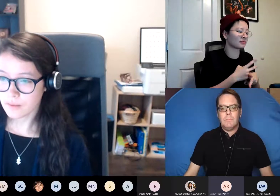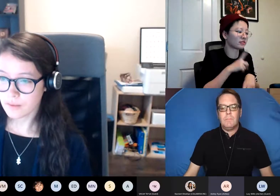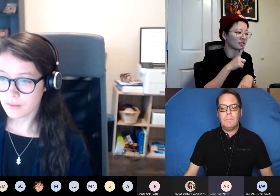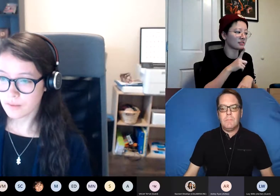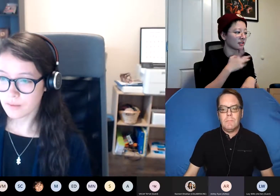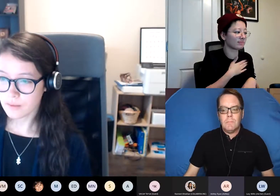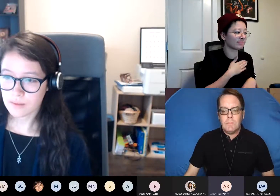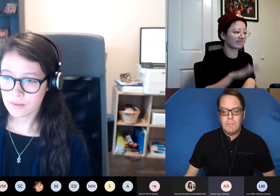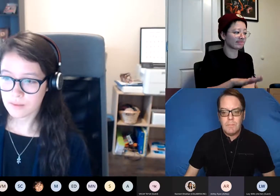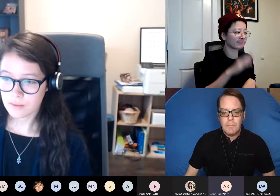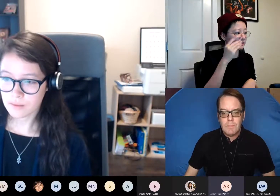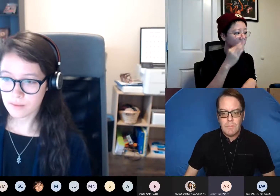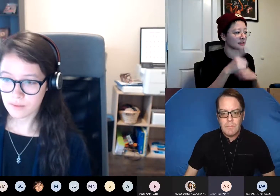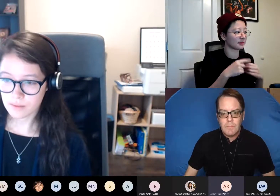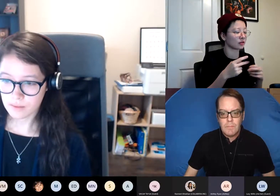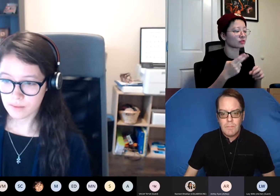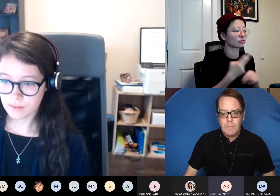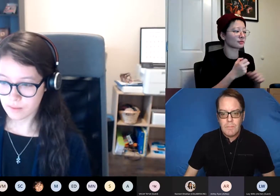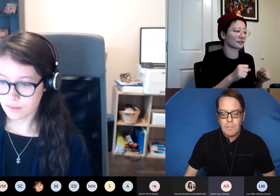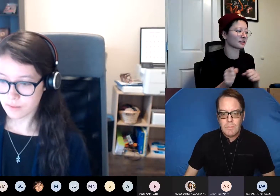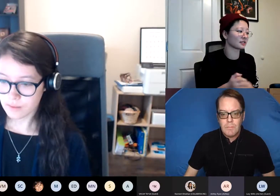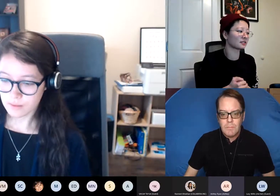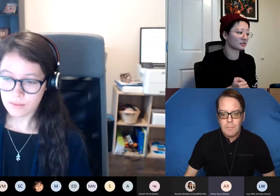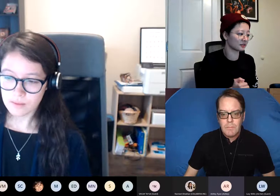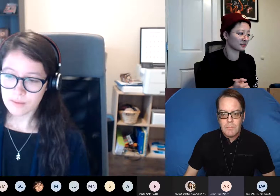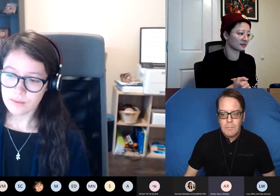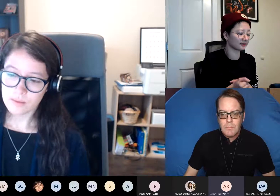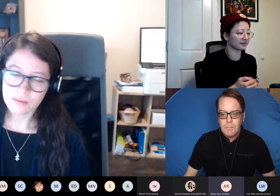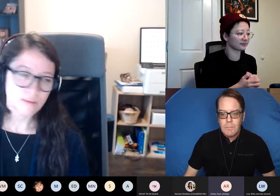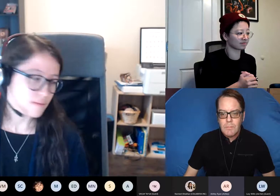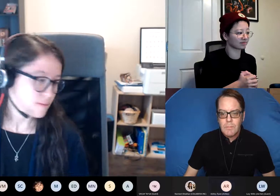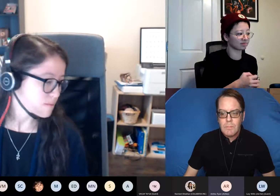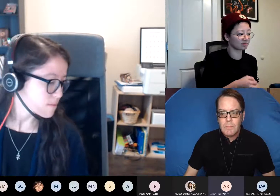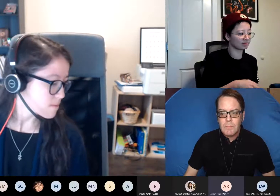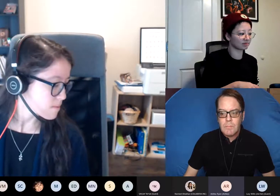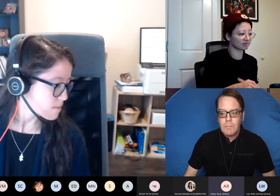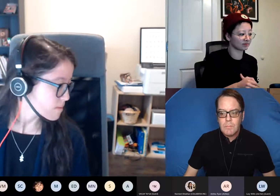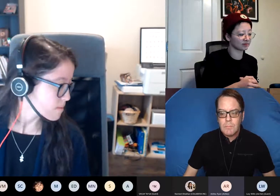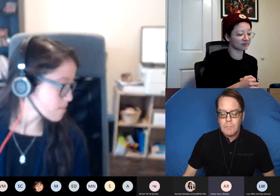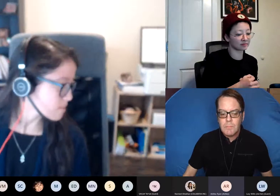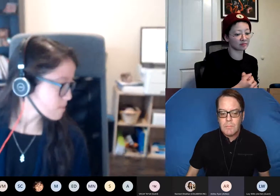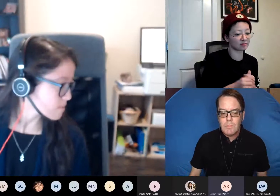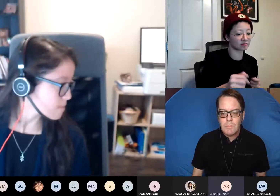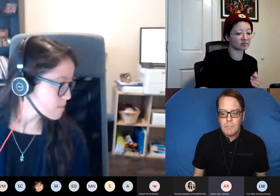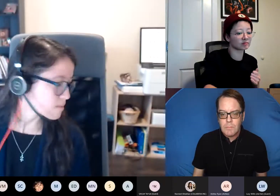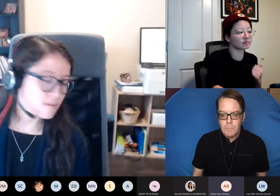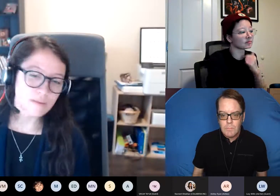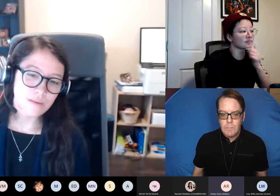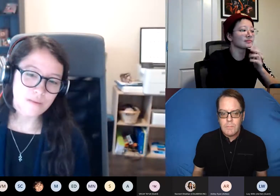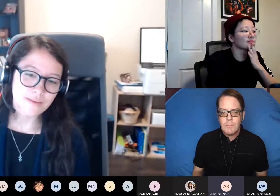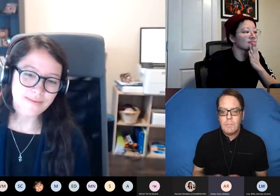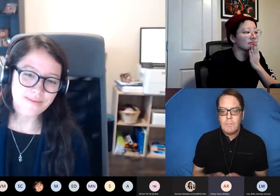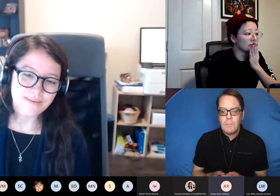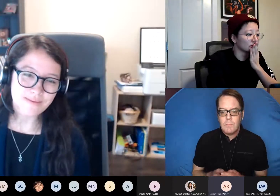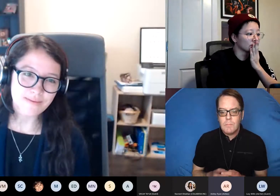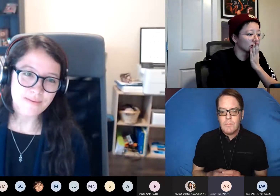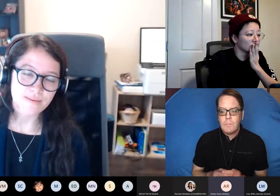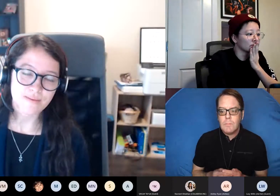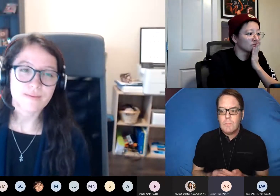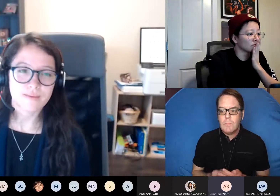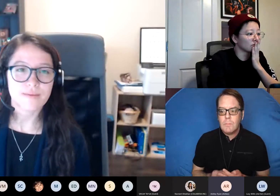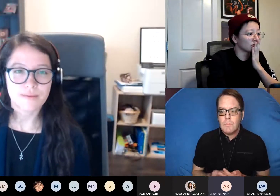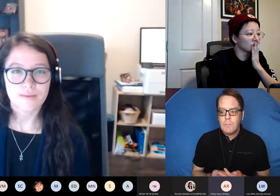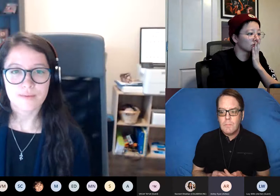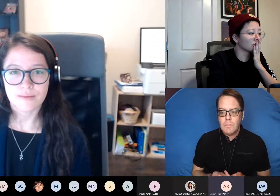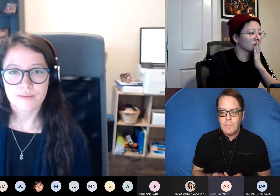cumbersome or a burden placed on the community. So when those of you who design products, I really ask that you keep in mind